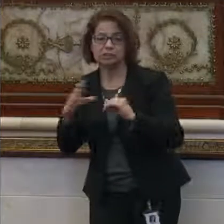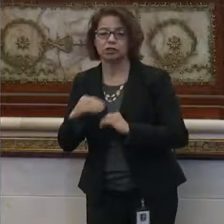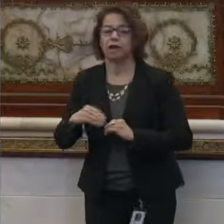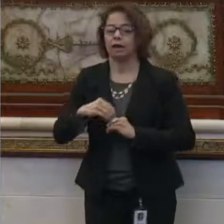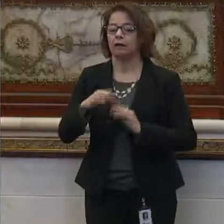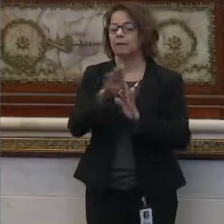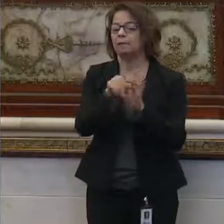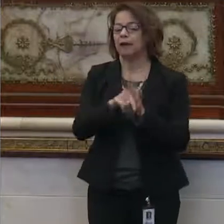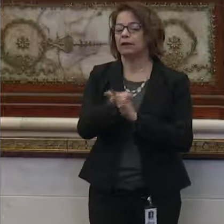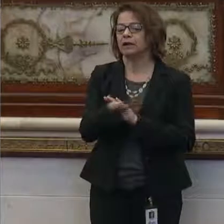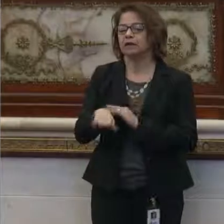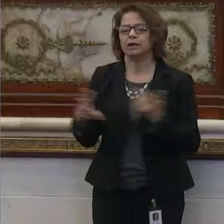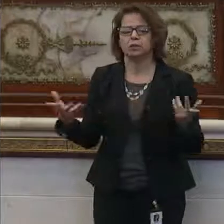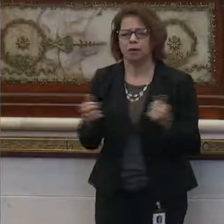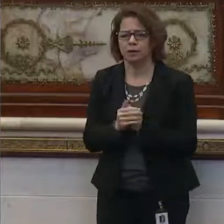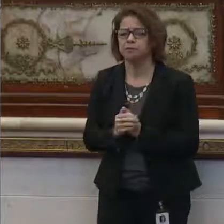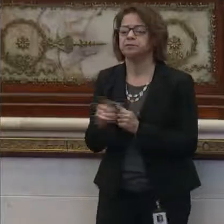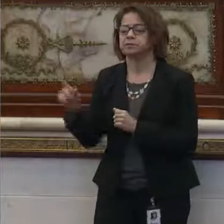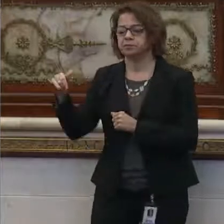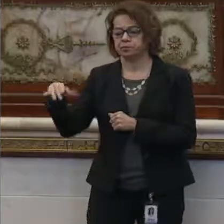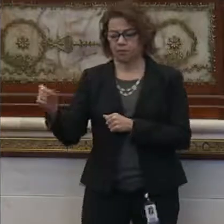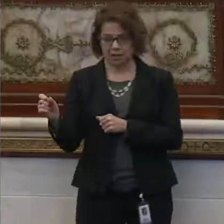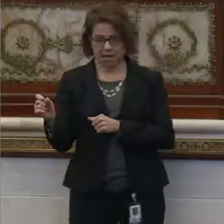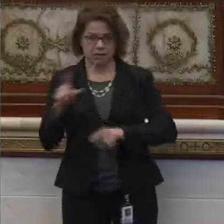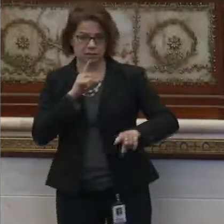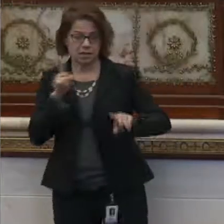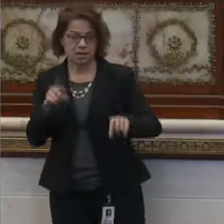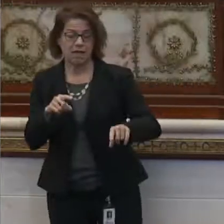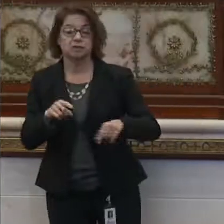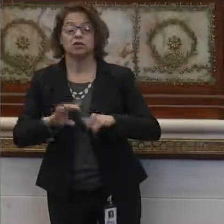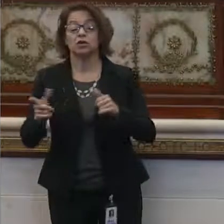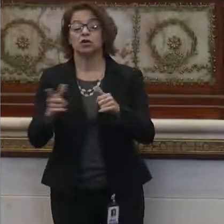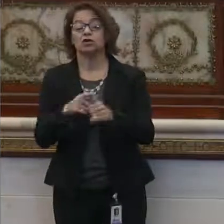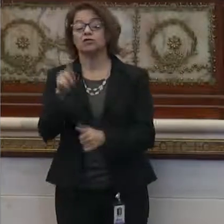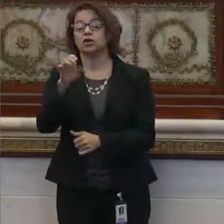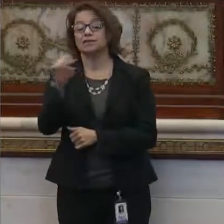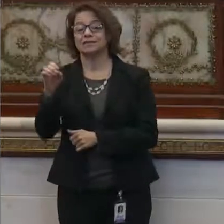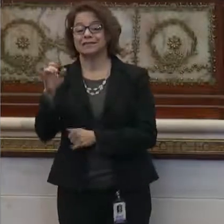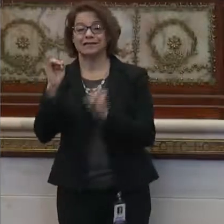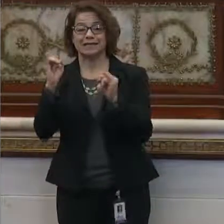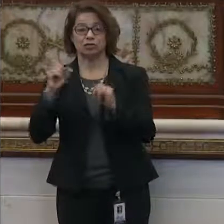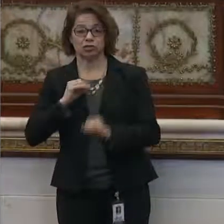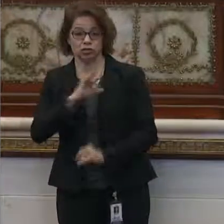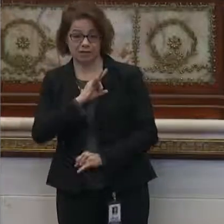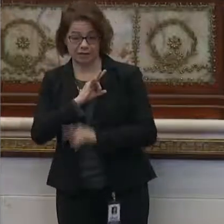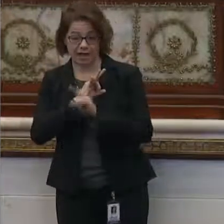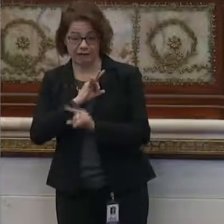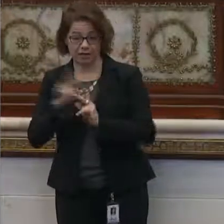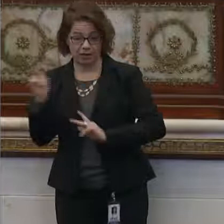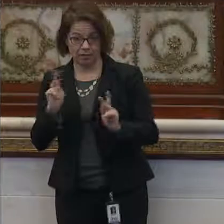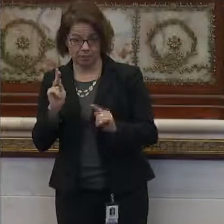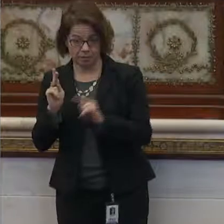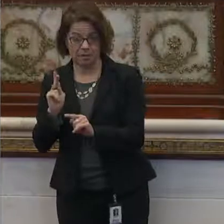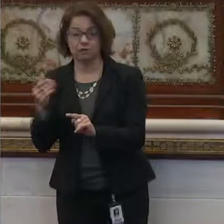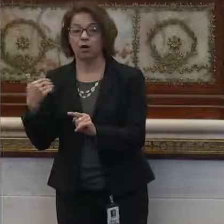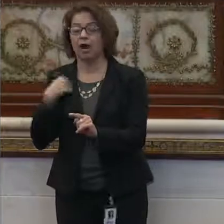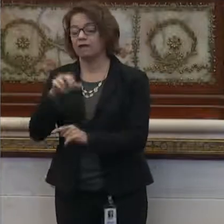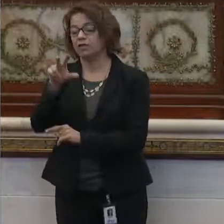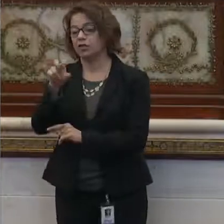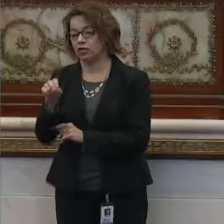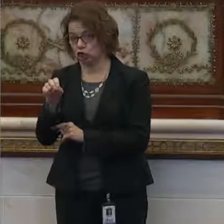Firstee? Yes, Councilwoman Bass. Our Firstee instructional staff, we have